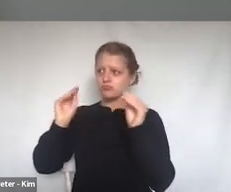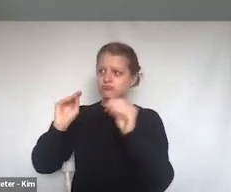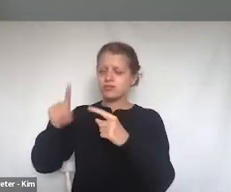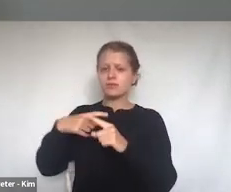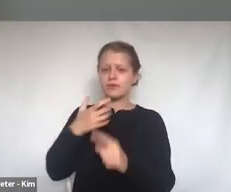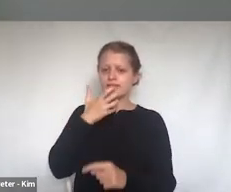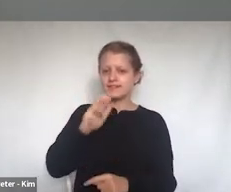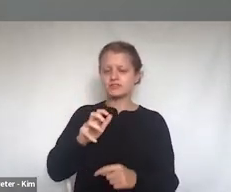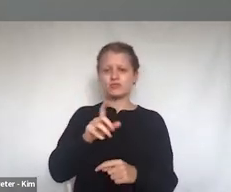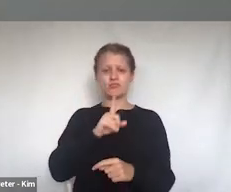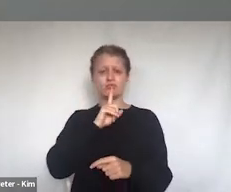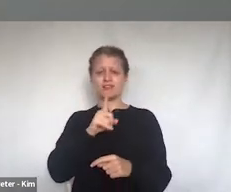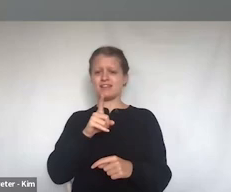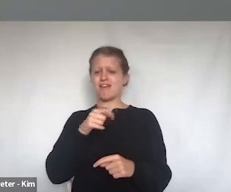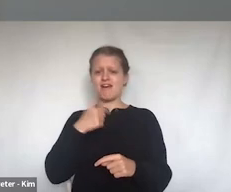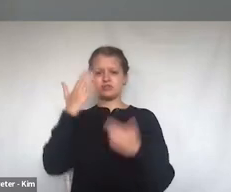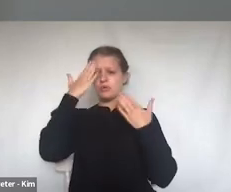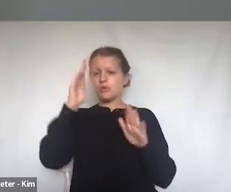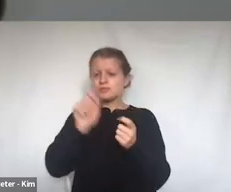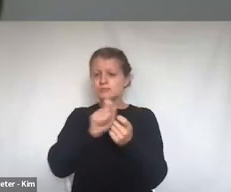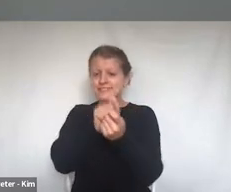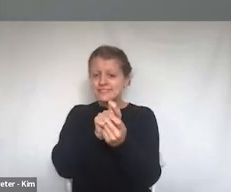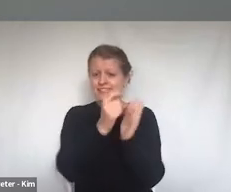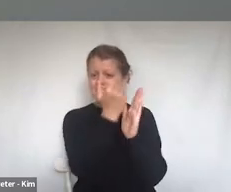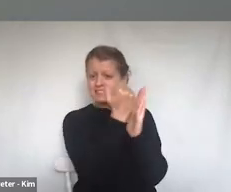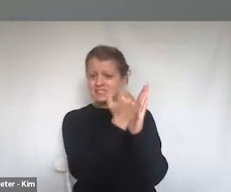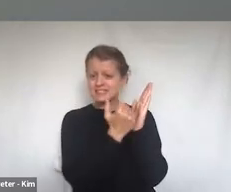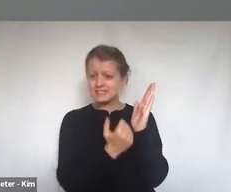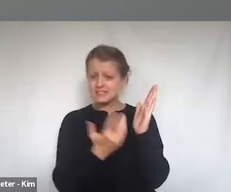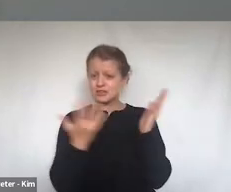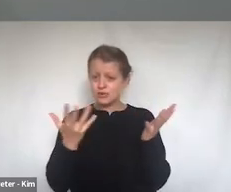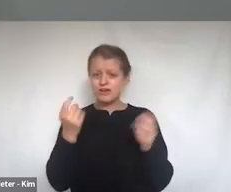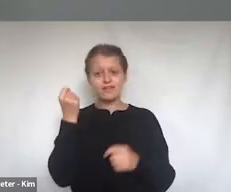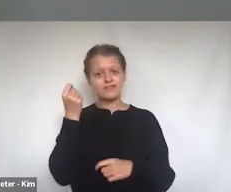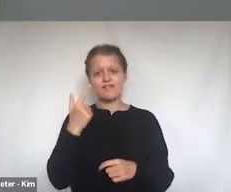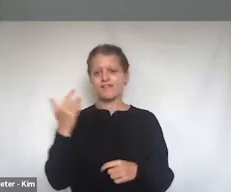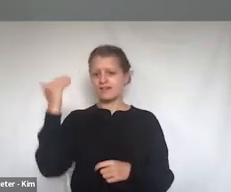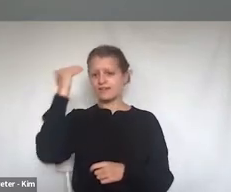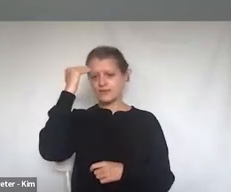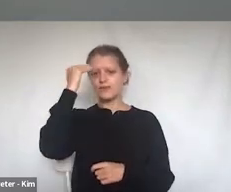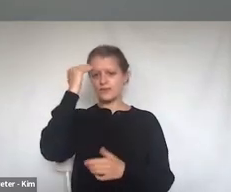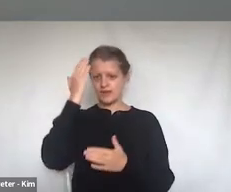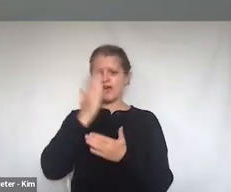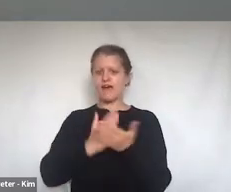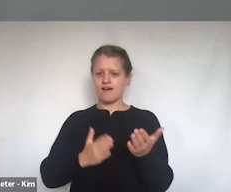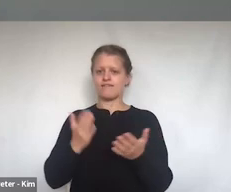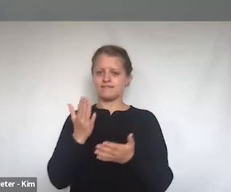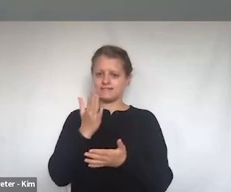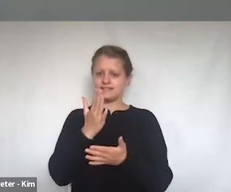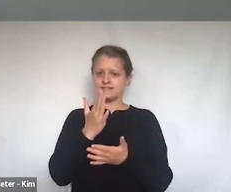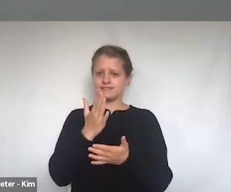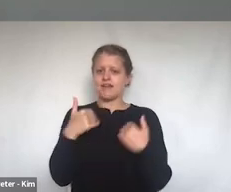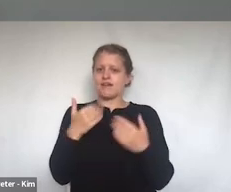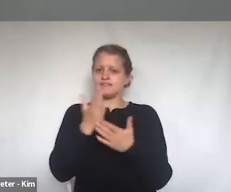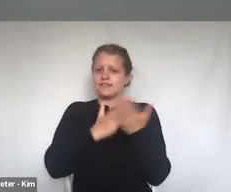to exactly what some of those steps are that they're pushing on the policy side, but it is something that is being pushed